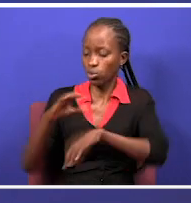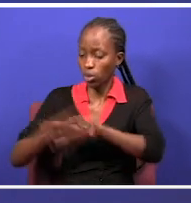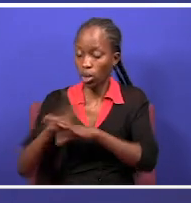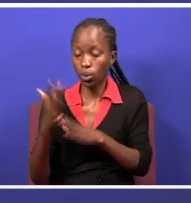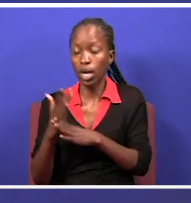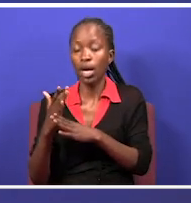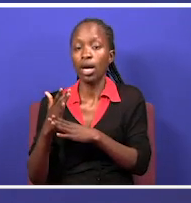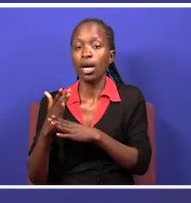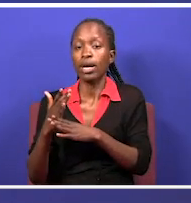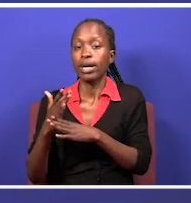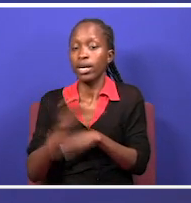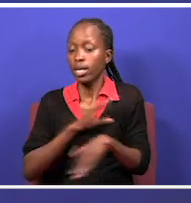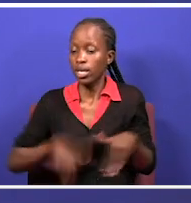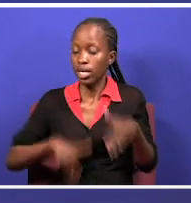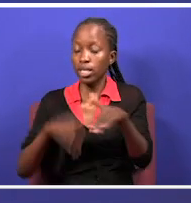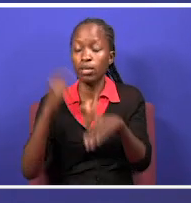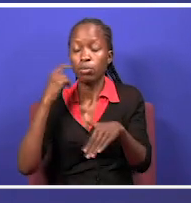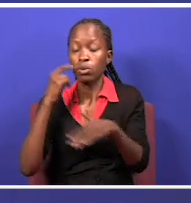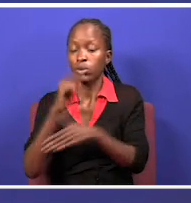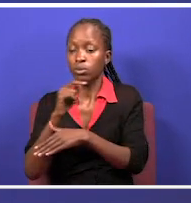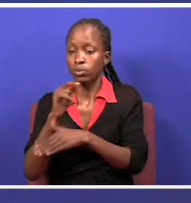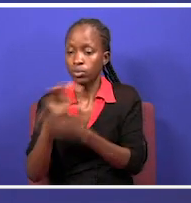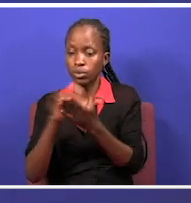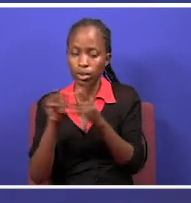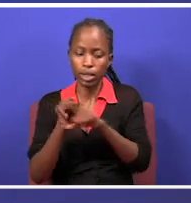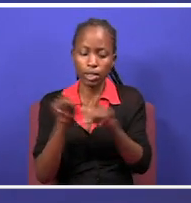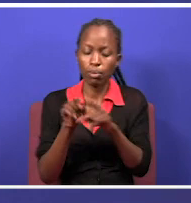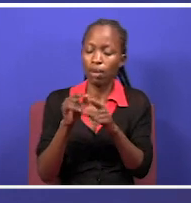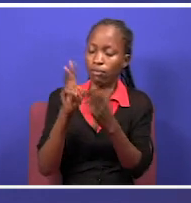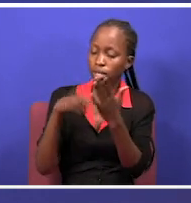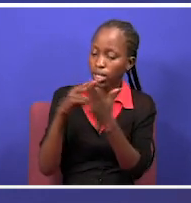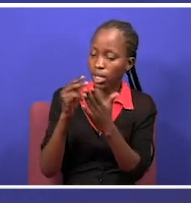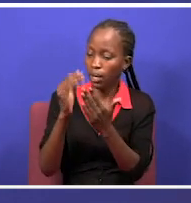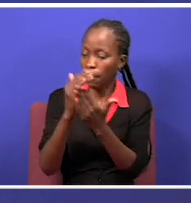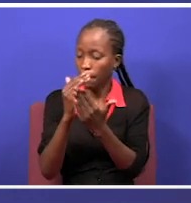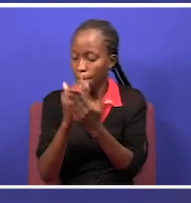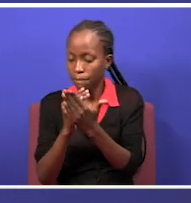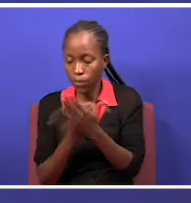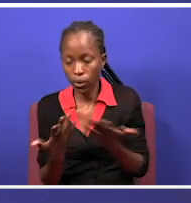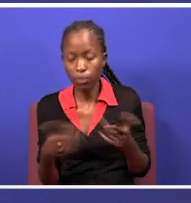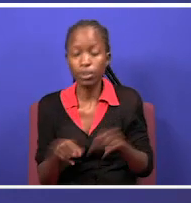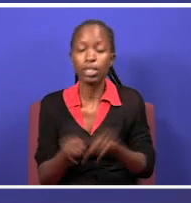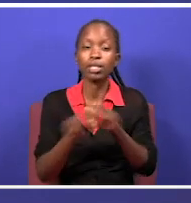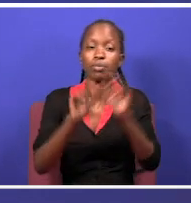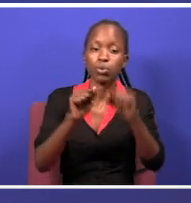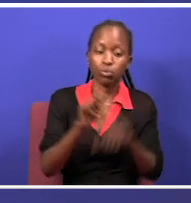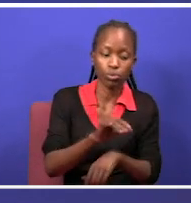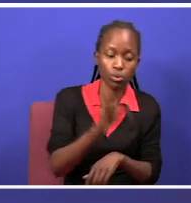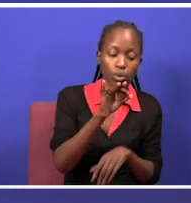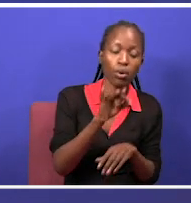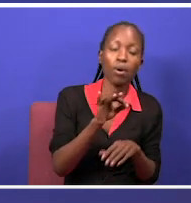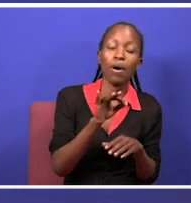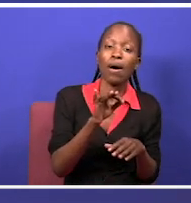in the Christian bookshops, and they have a reading plan and explanations for each day. You can also pick a Bible